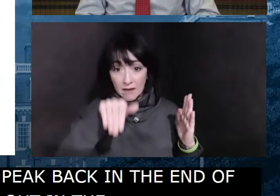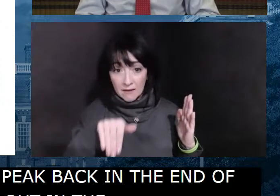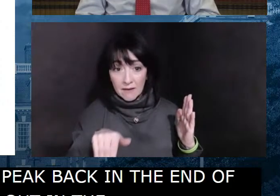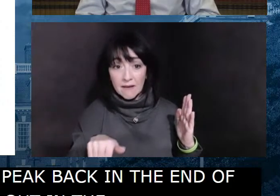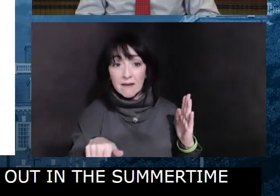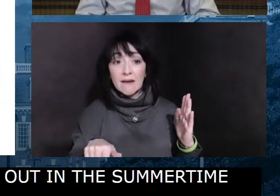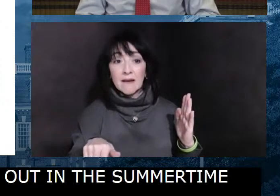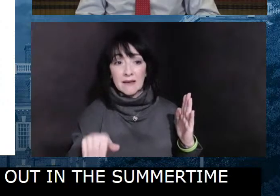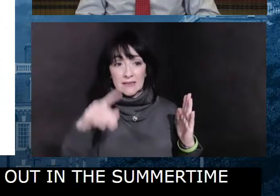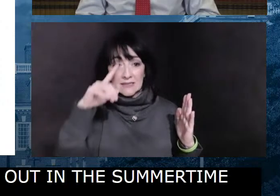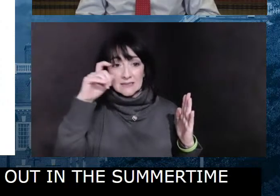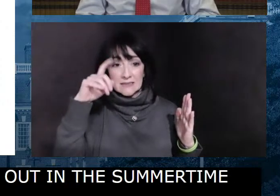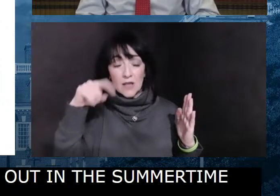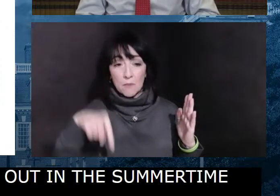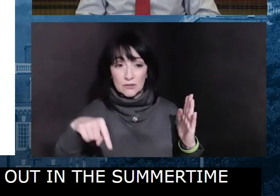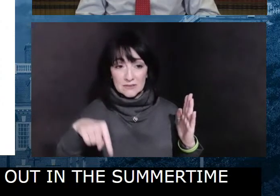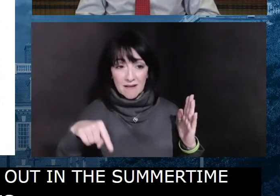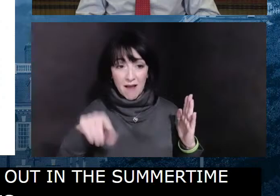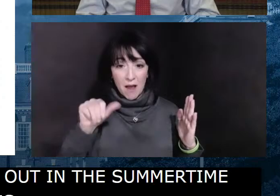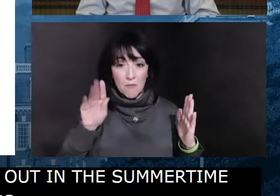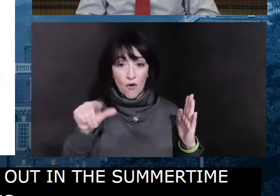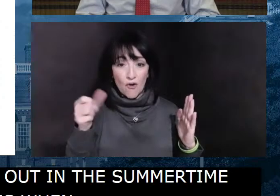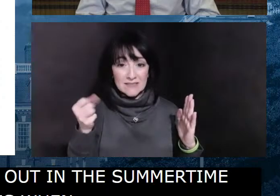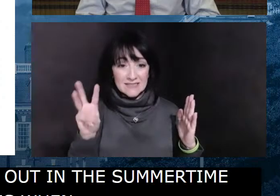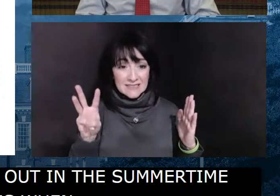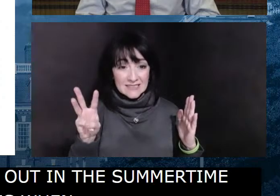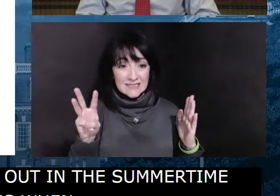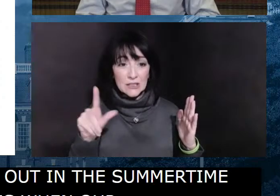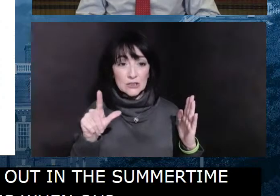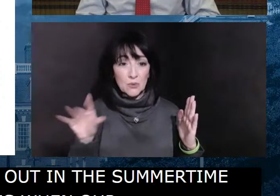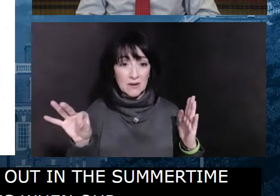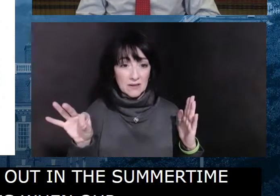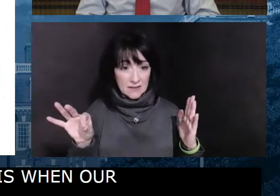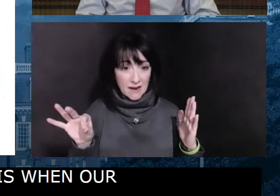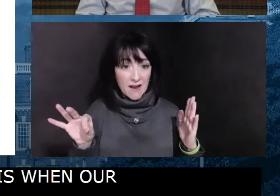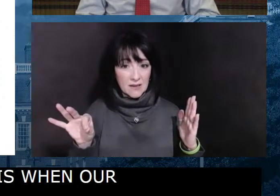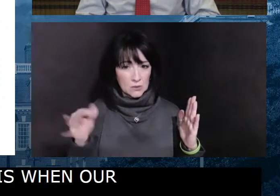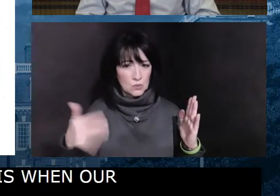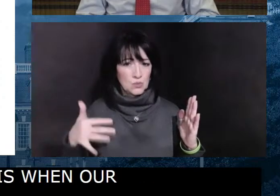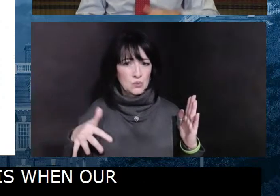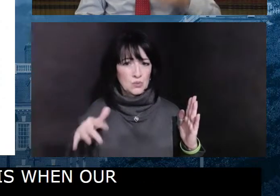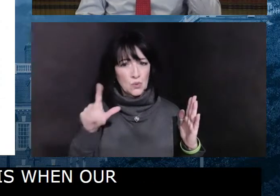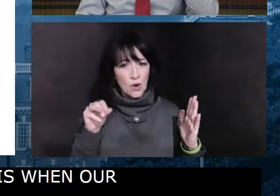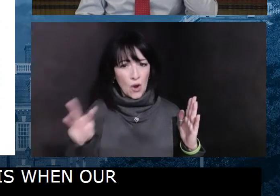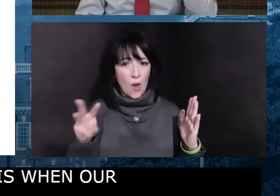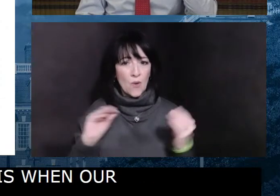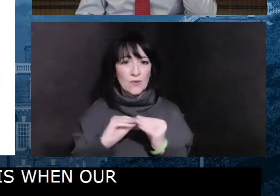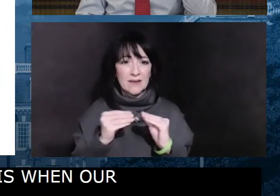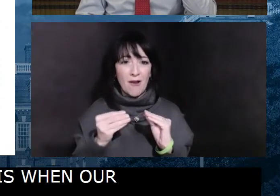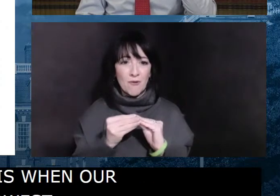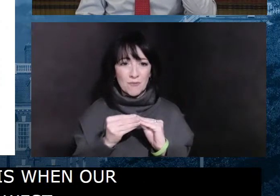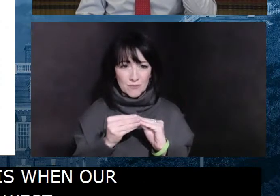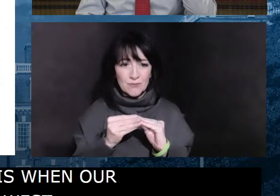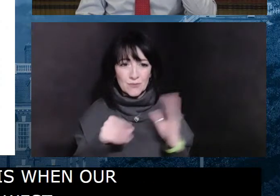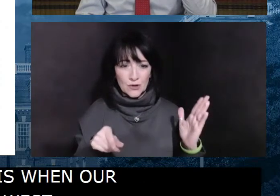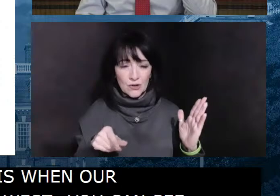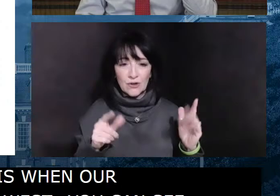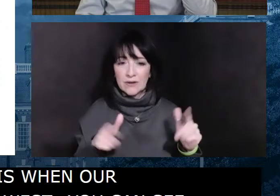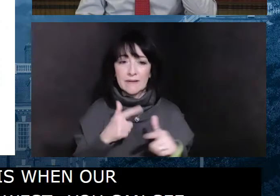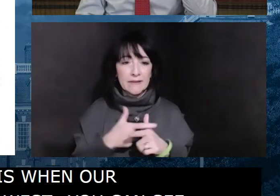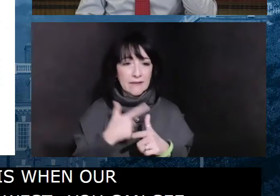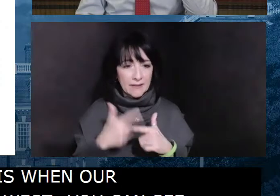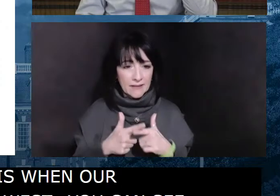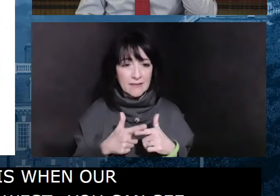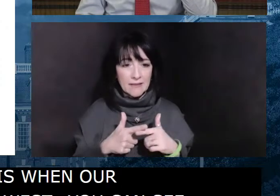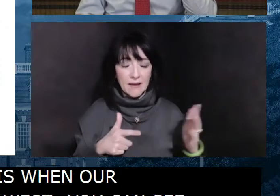its lowest. You can see that on August the 16th, the low of 29. We had run up to 337